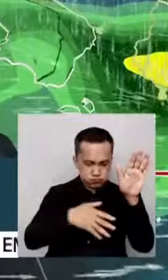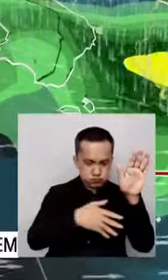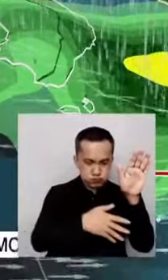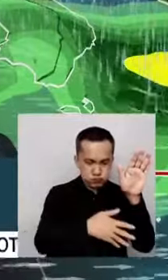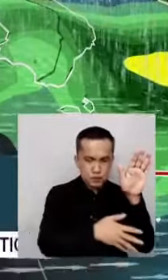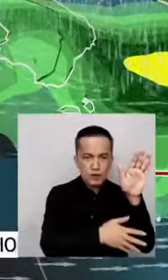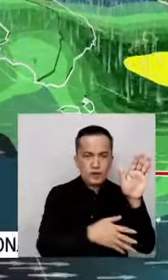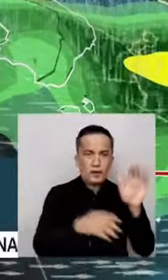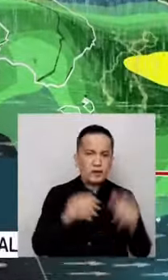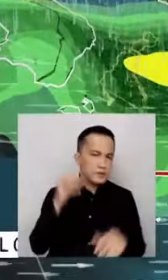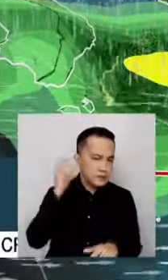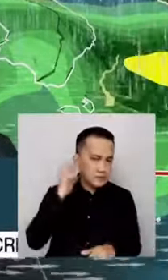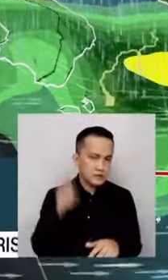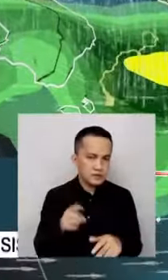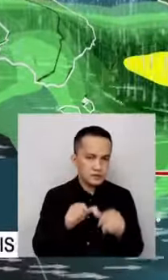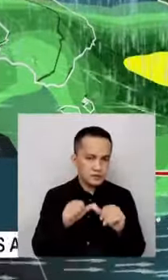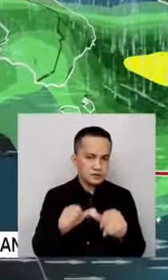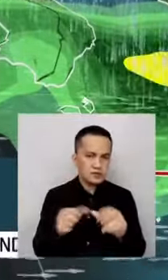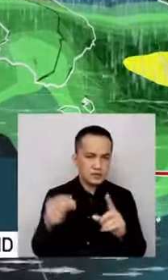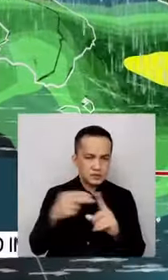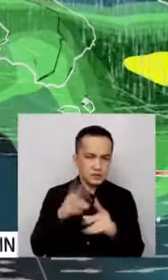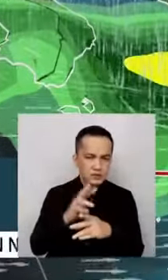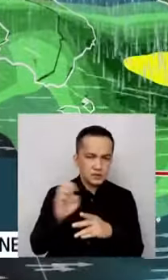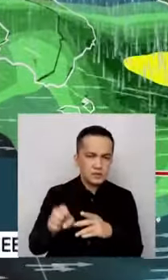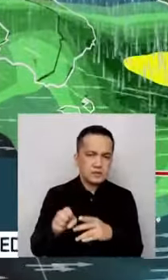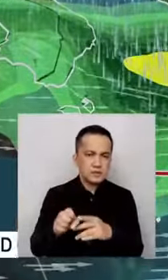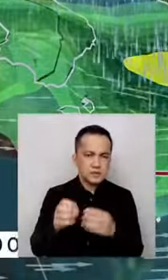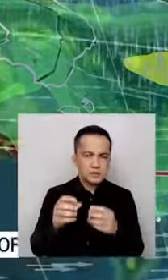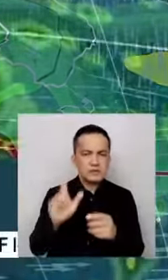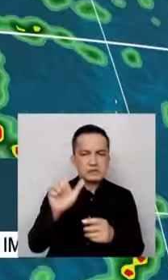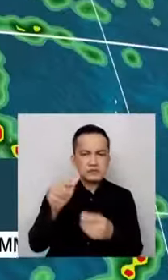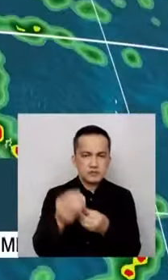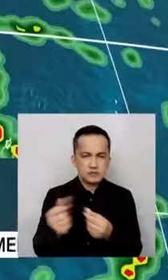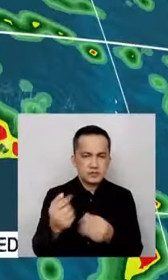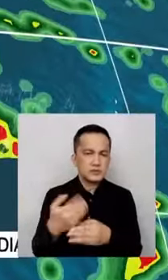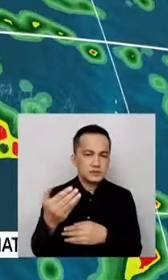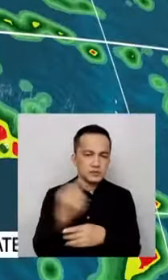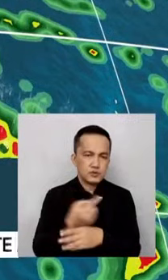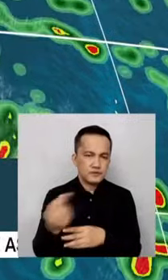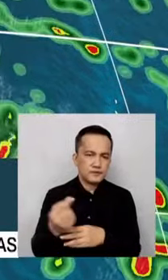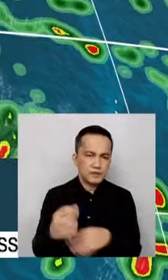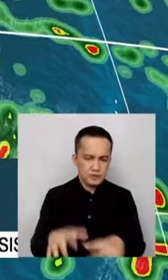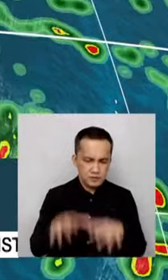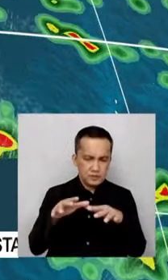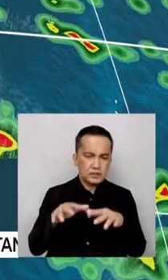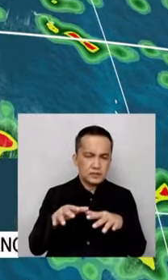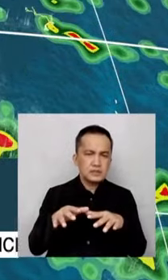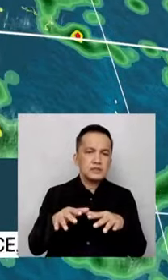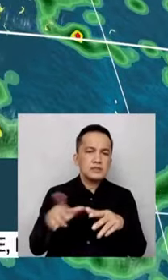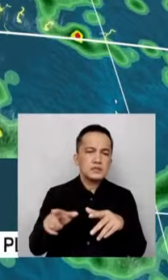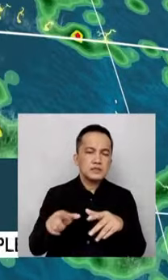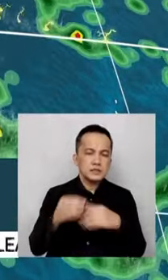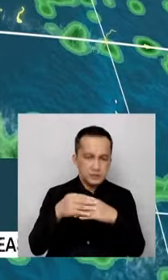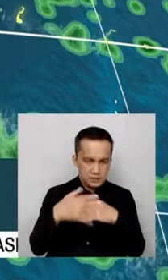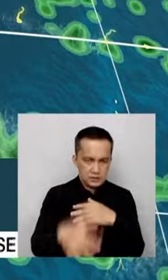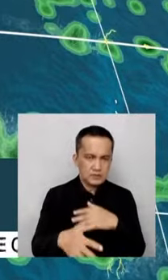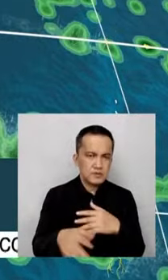area, persist until weekend and may dissipate by early next week. Flooding and landslides remain a threat, especially in areas that